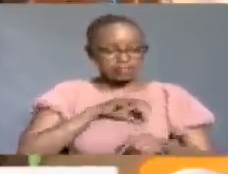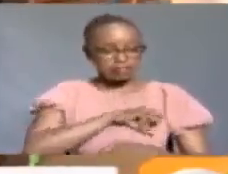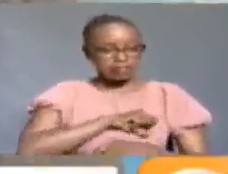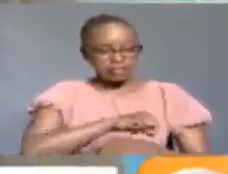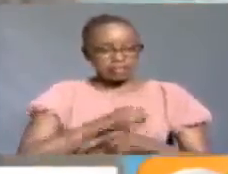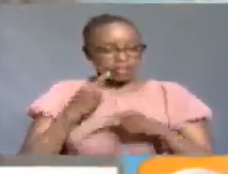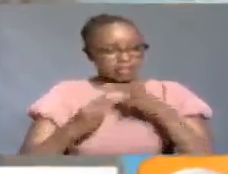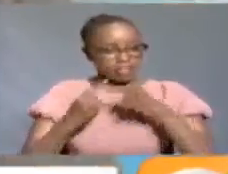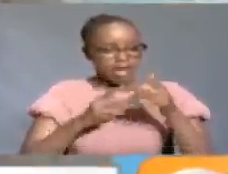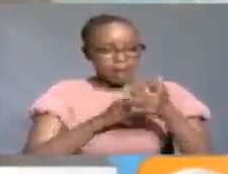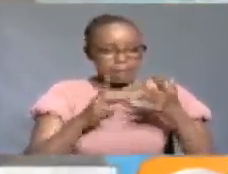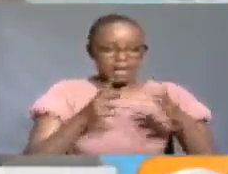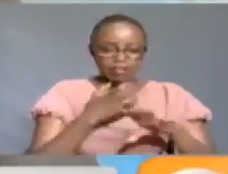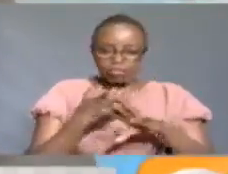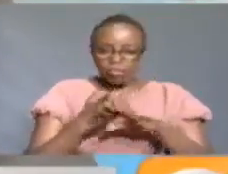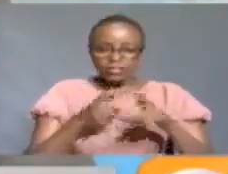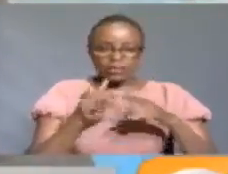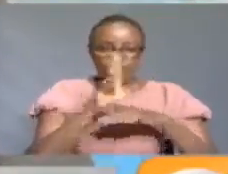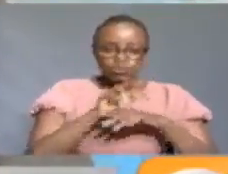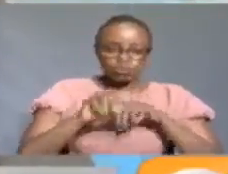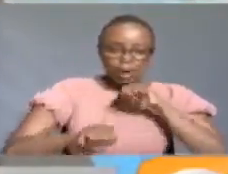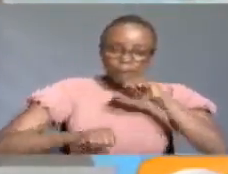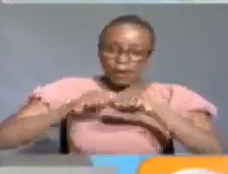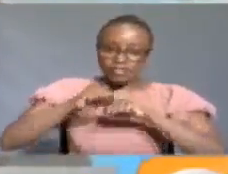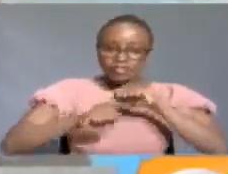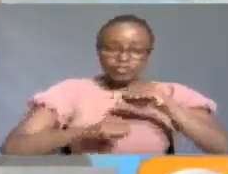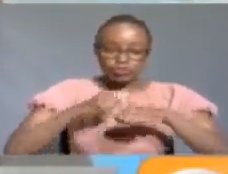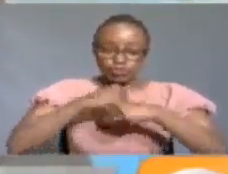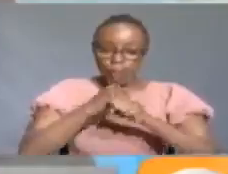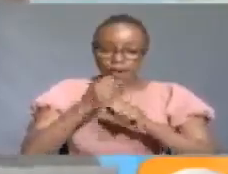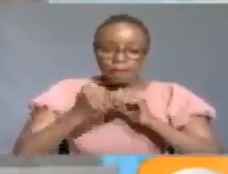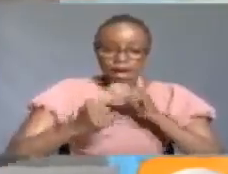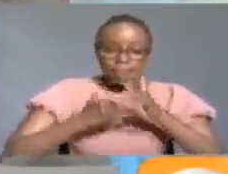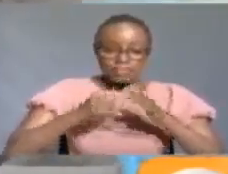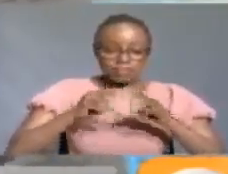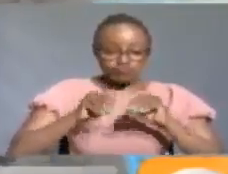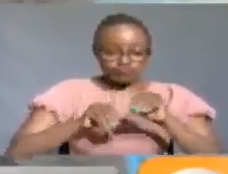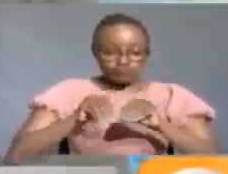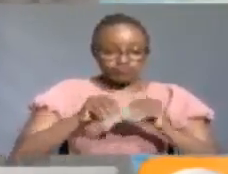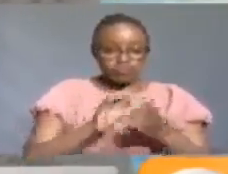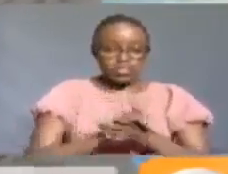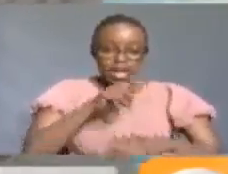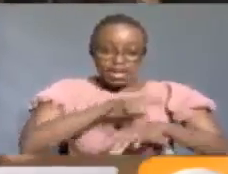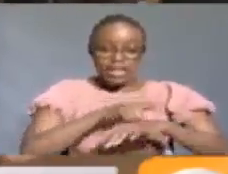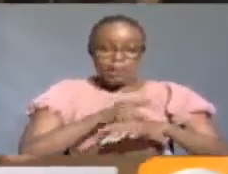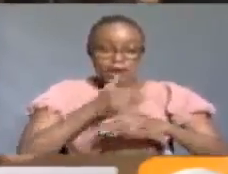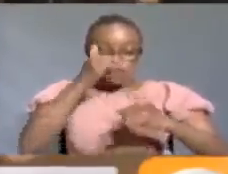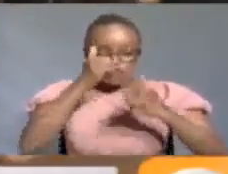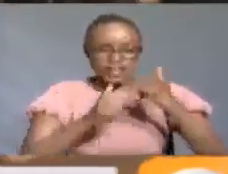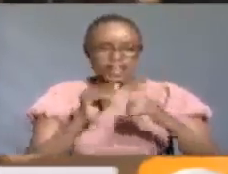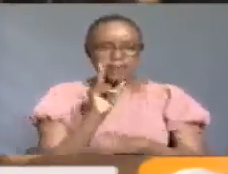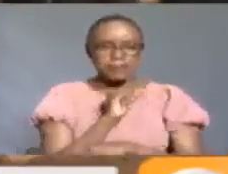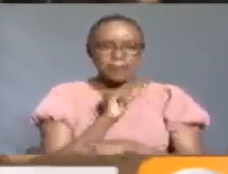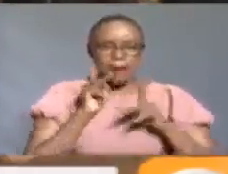decades, buying scrap metal and used bicycle parts to assemble his machine. And when it was finally complete,